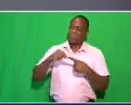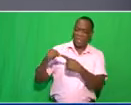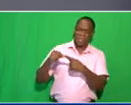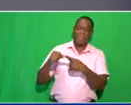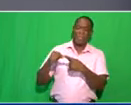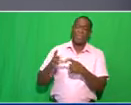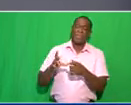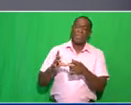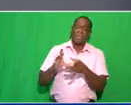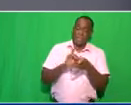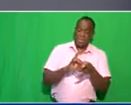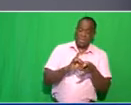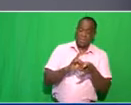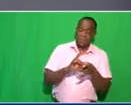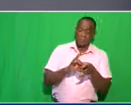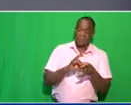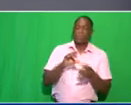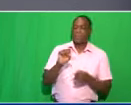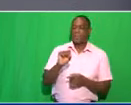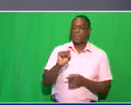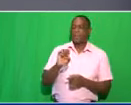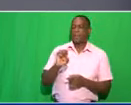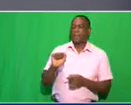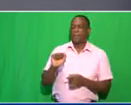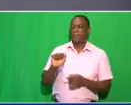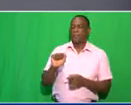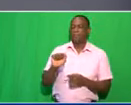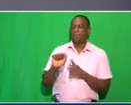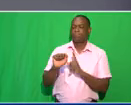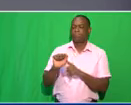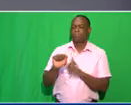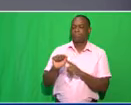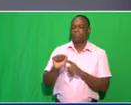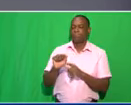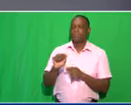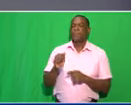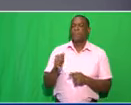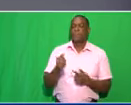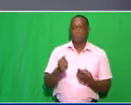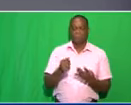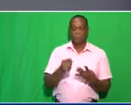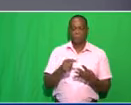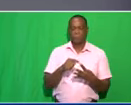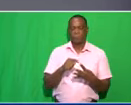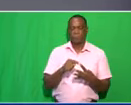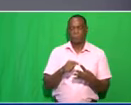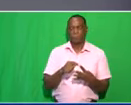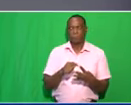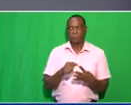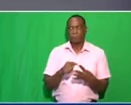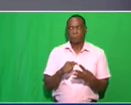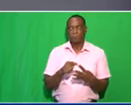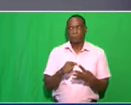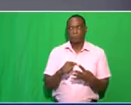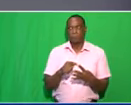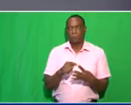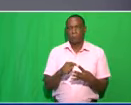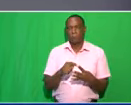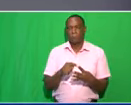following points were noted. Give clear and cogent document on the process and